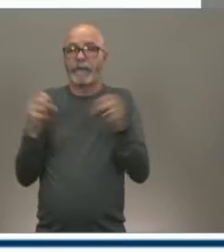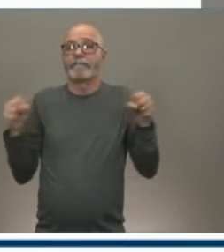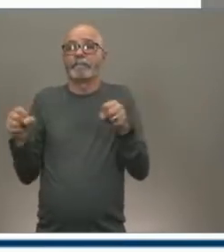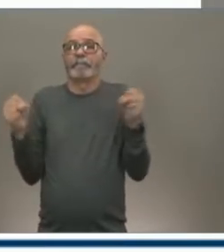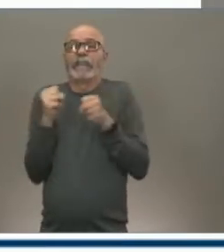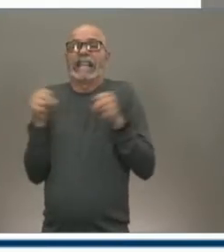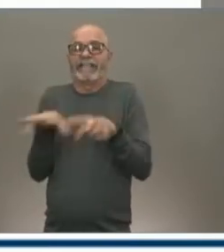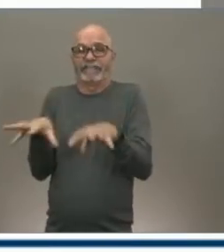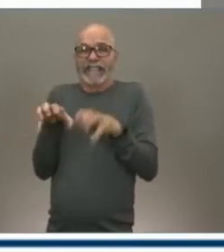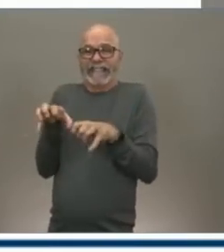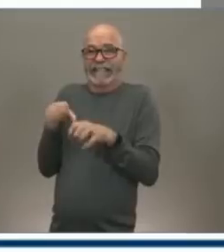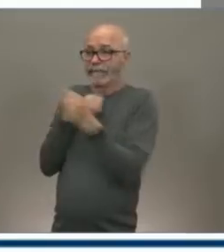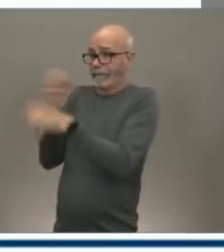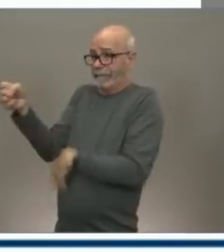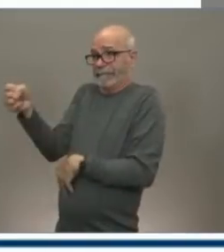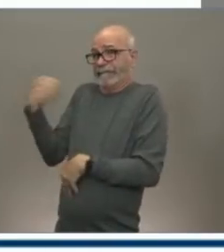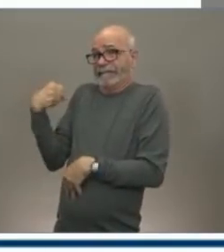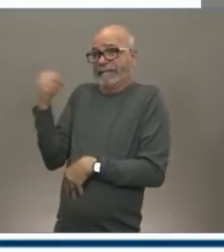so